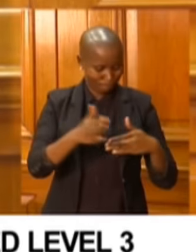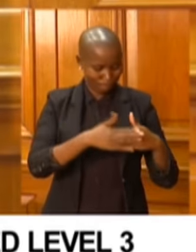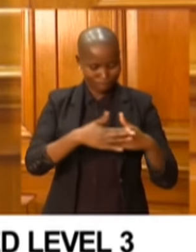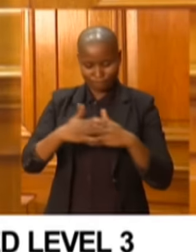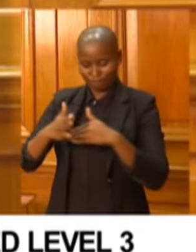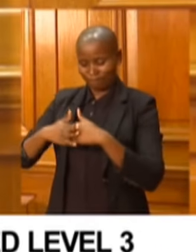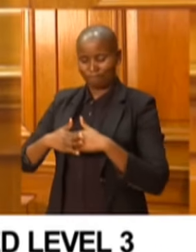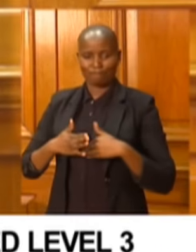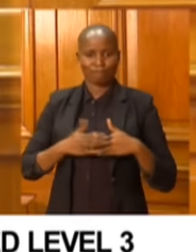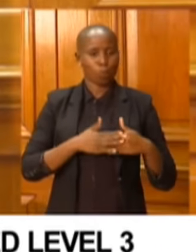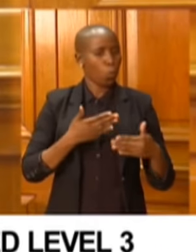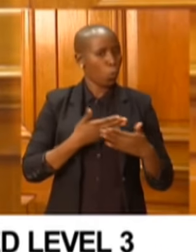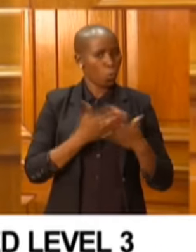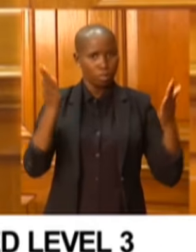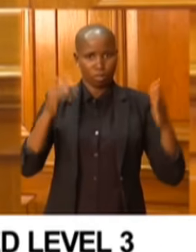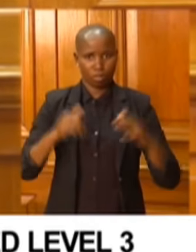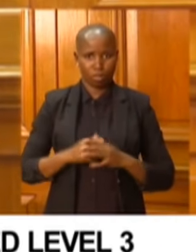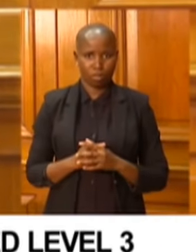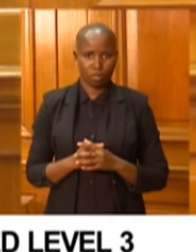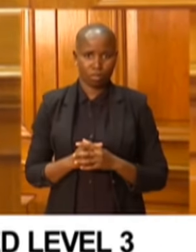public. As before,